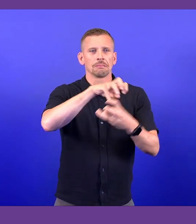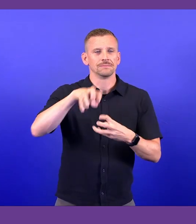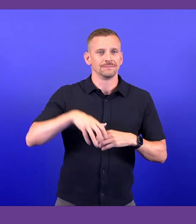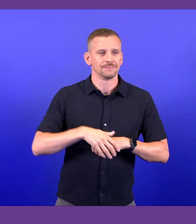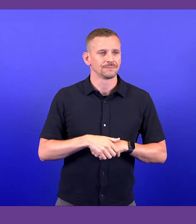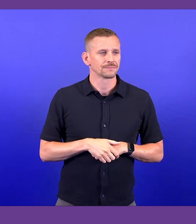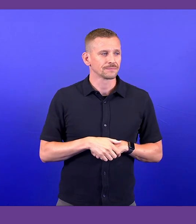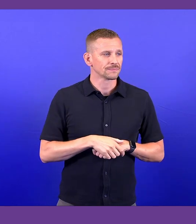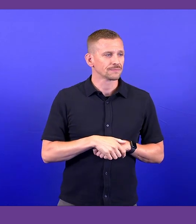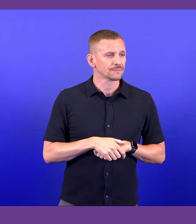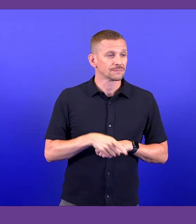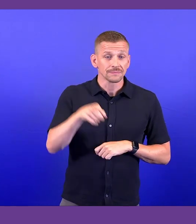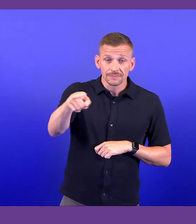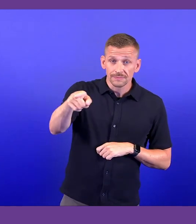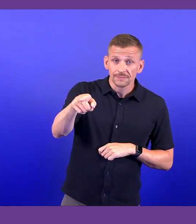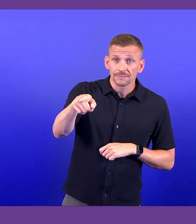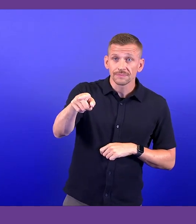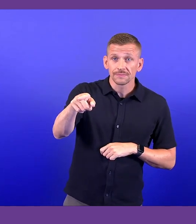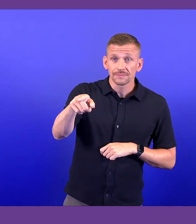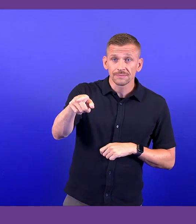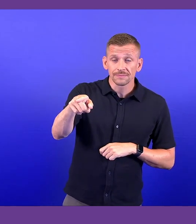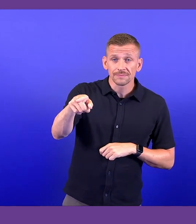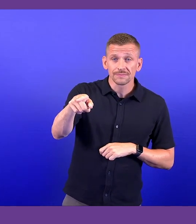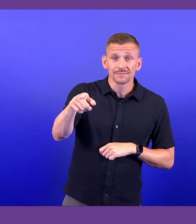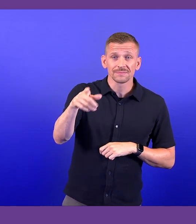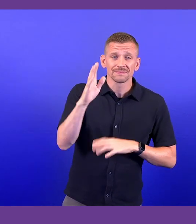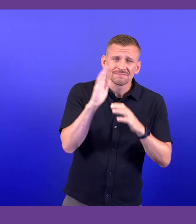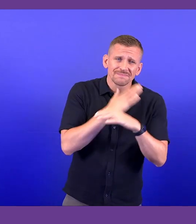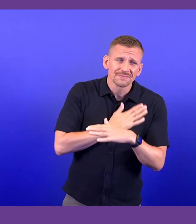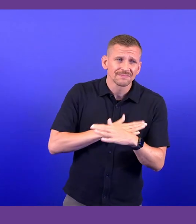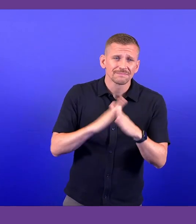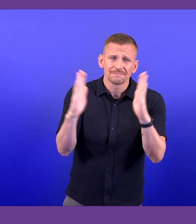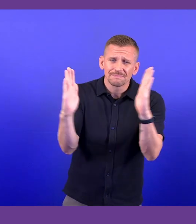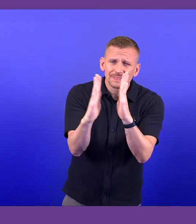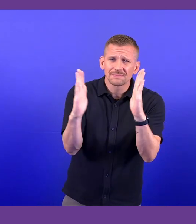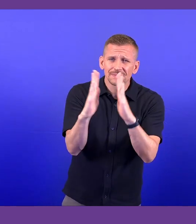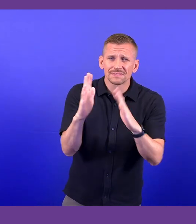Another one over there as well. Okay, but very quick. We've got 1 minute left, so.